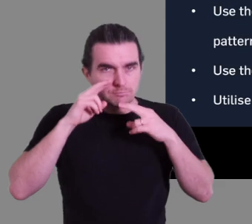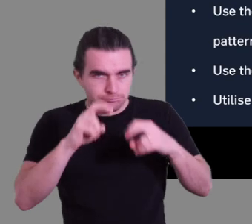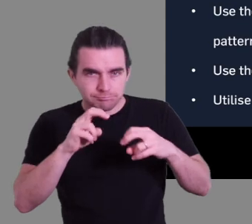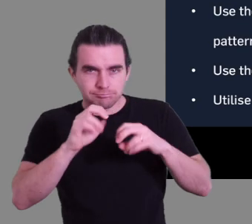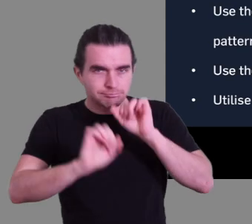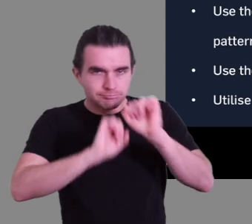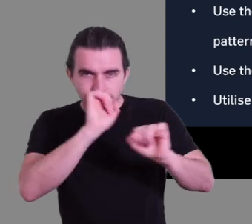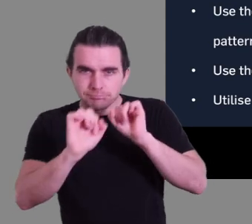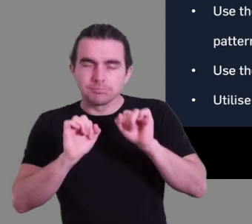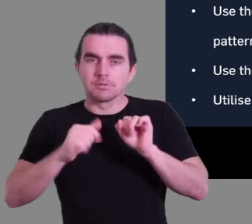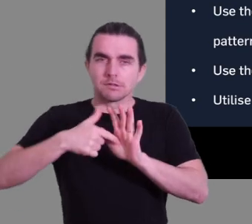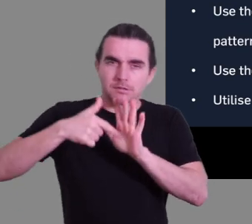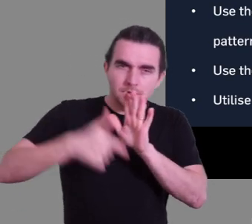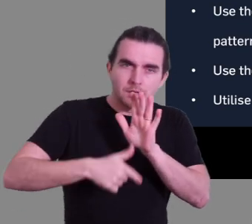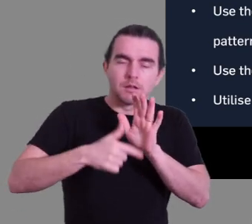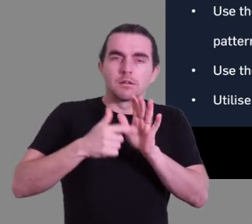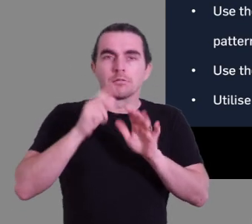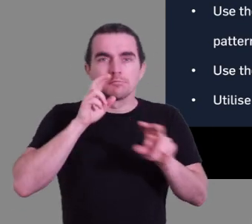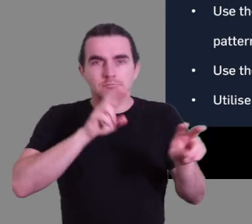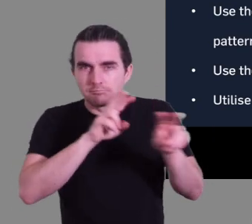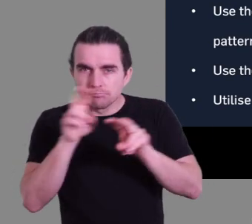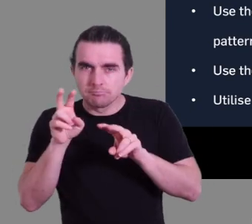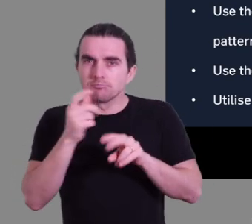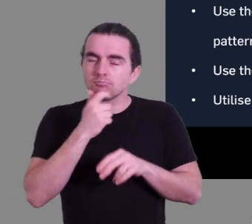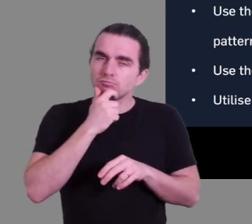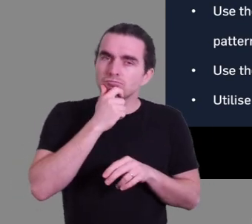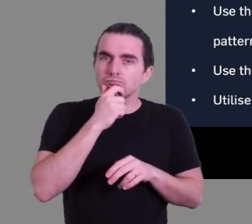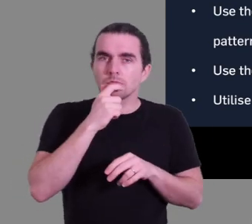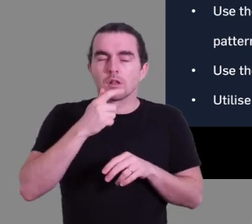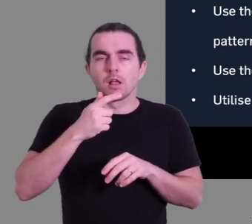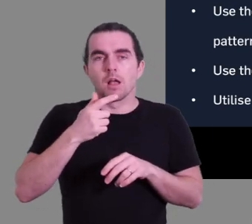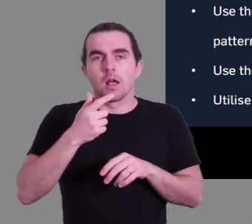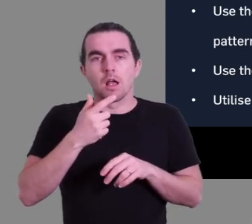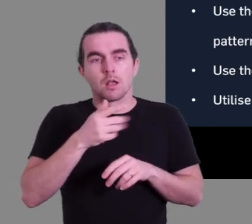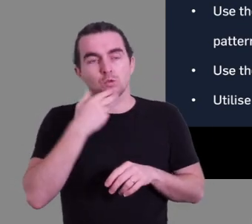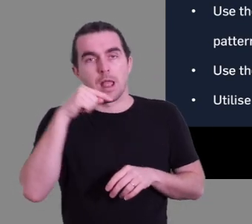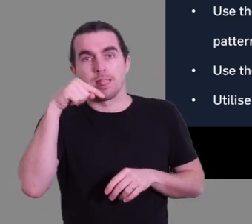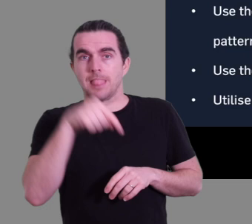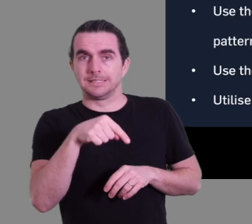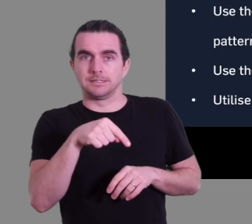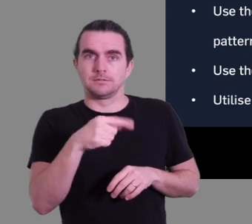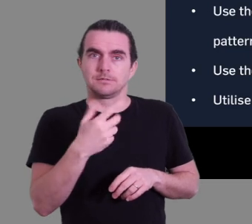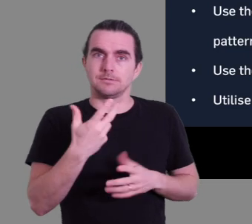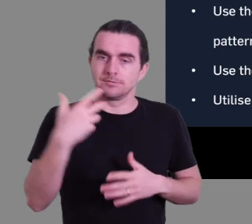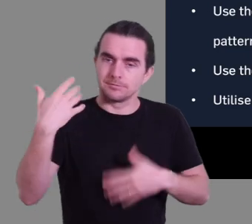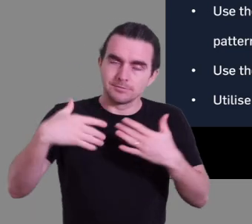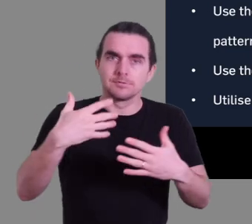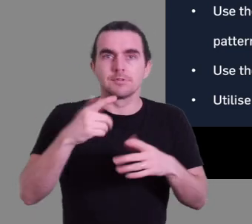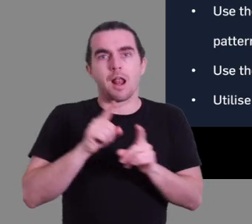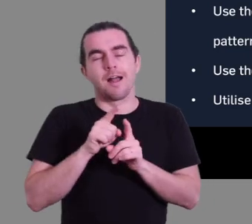and actually study it in depth, and looking at this and using this tool as a